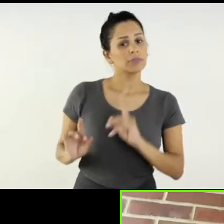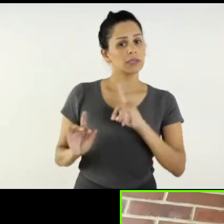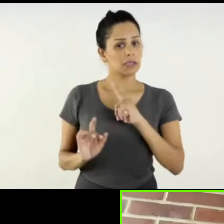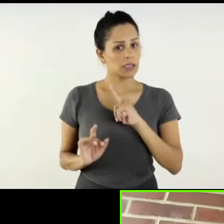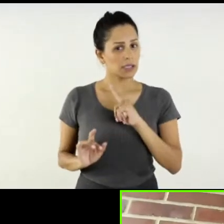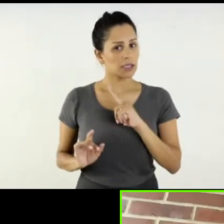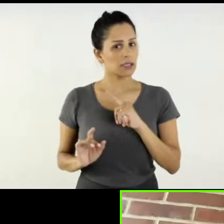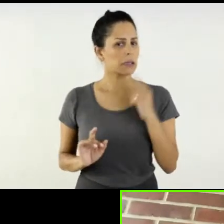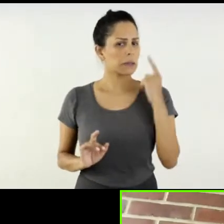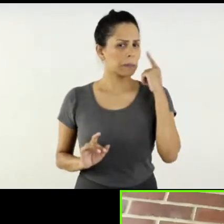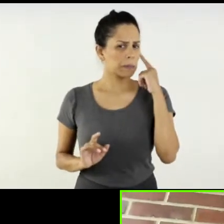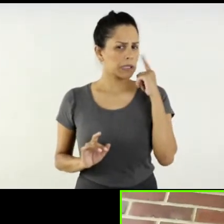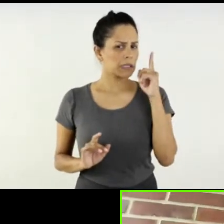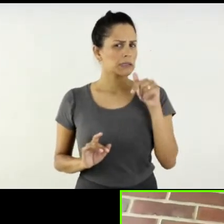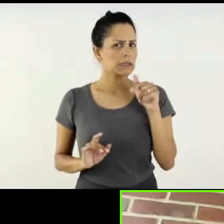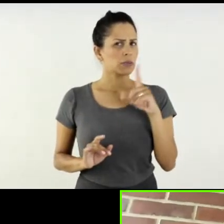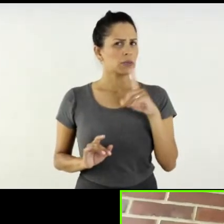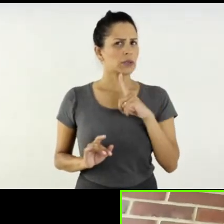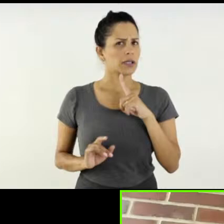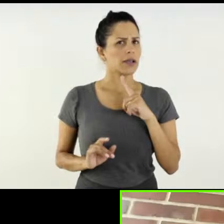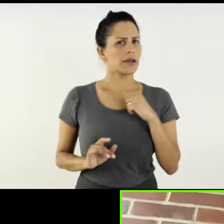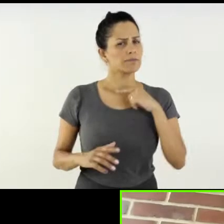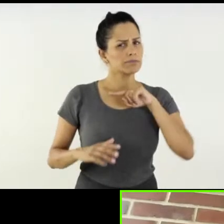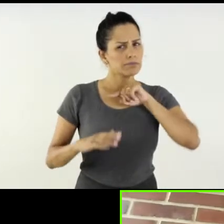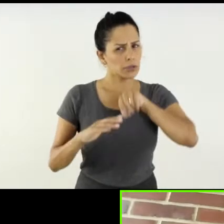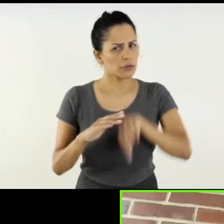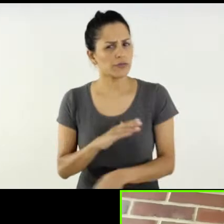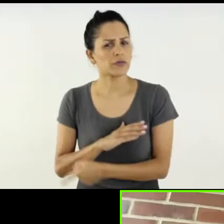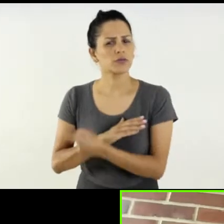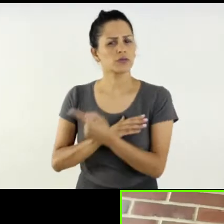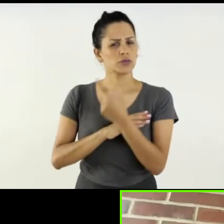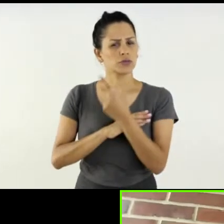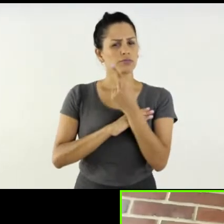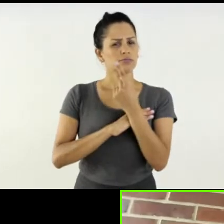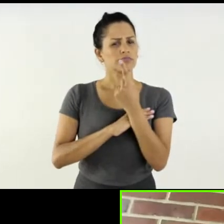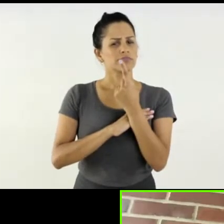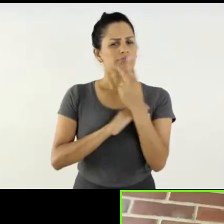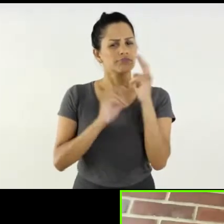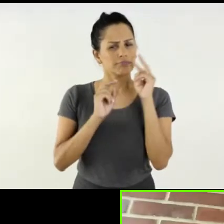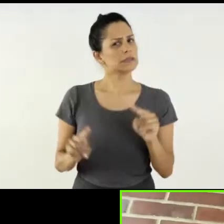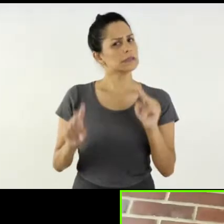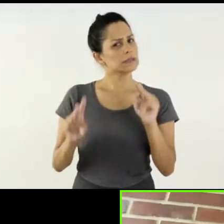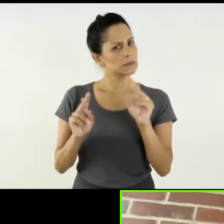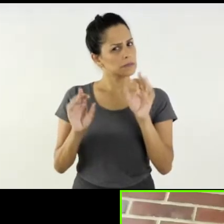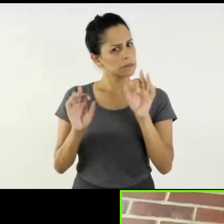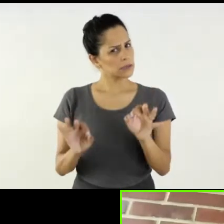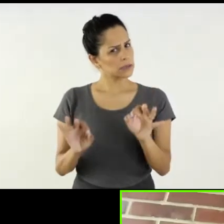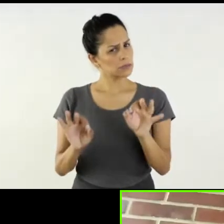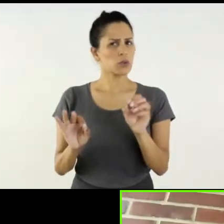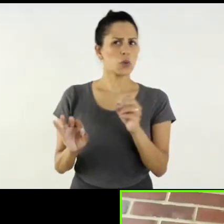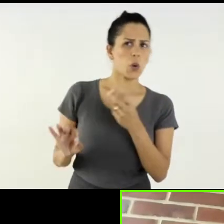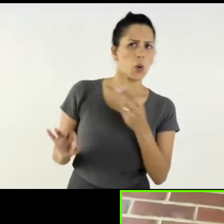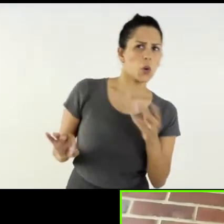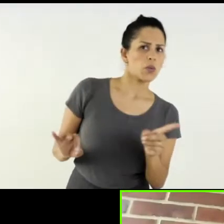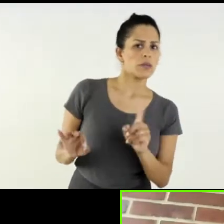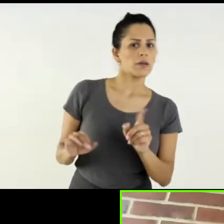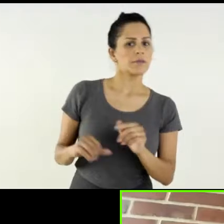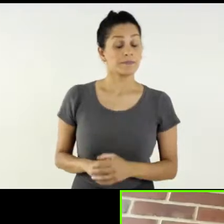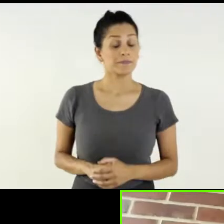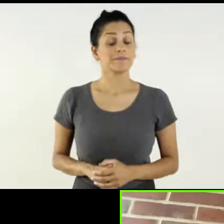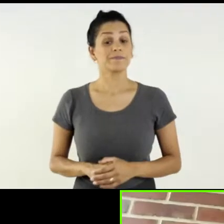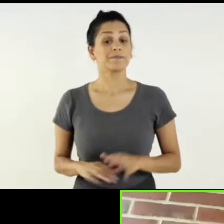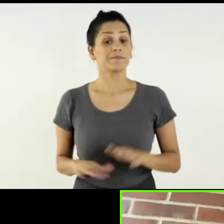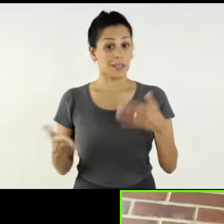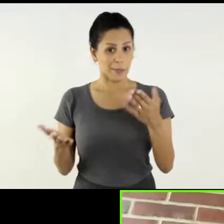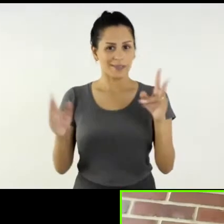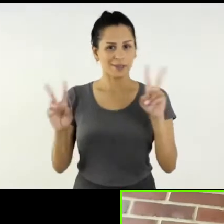little bit of both? In regard to the book, I mean, I mentioned the Blatant Image, Woman